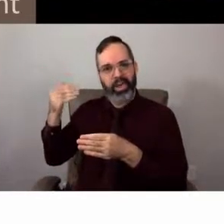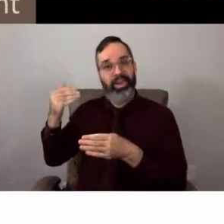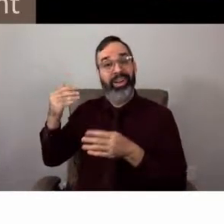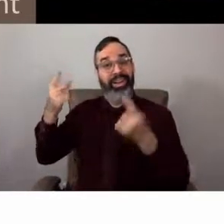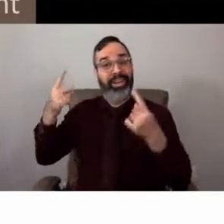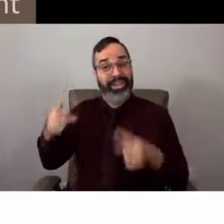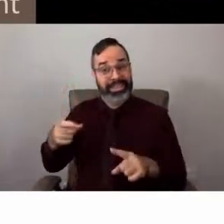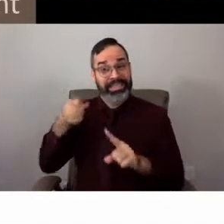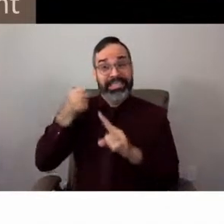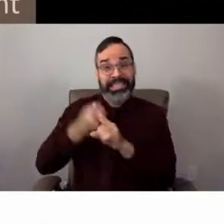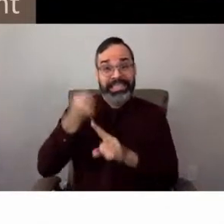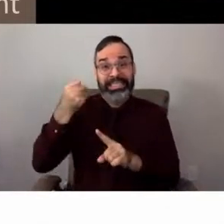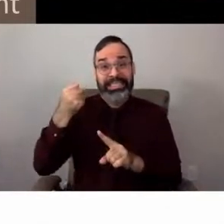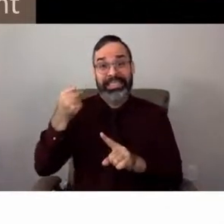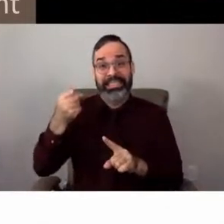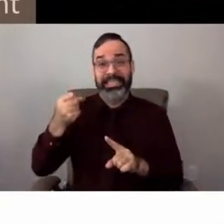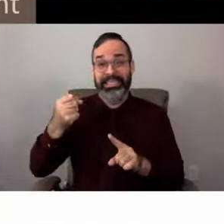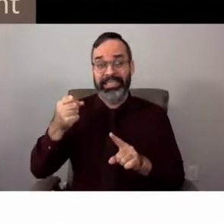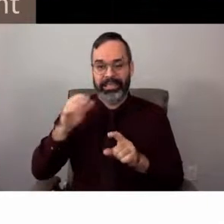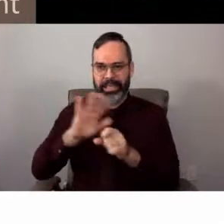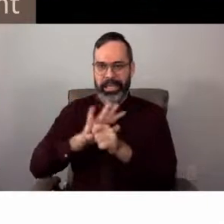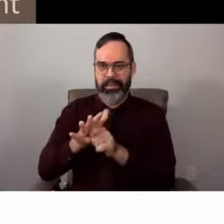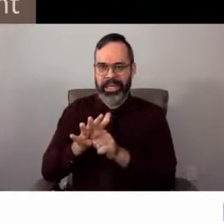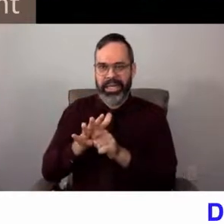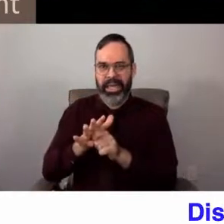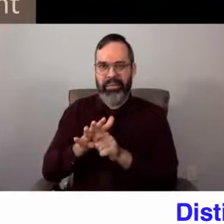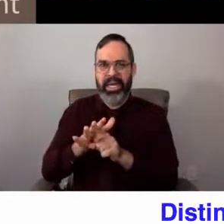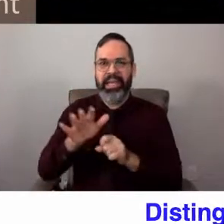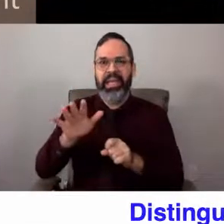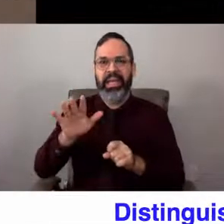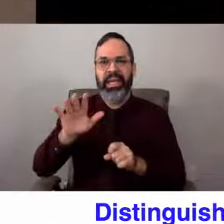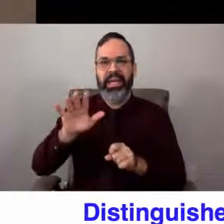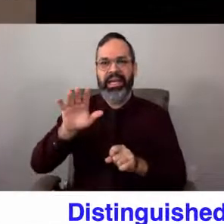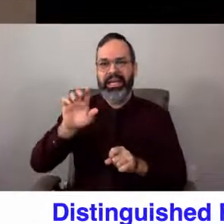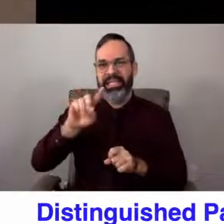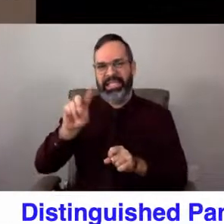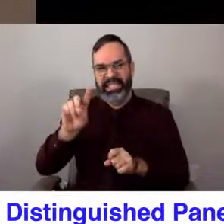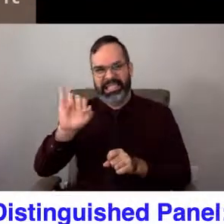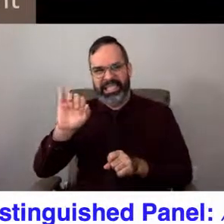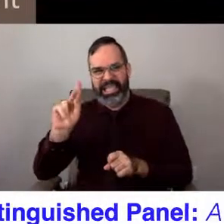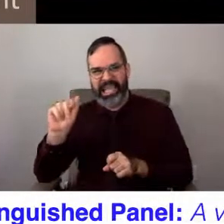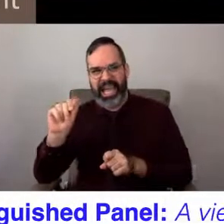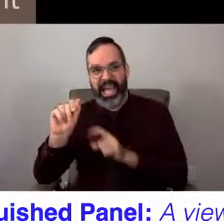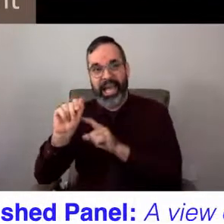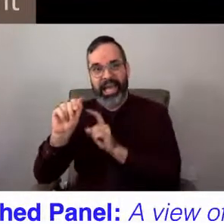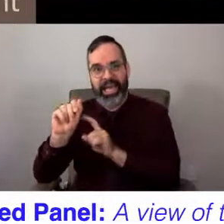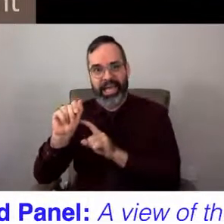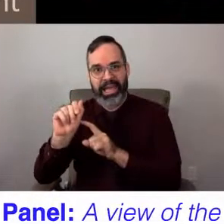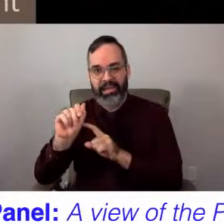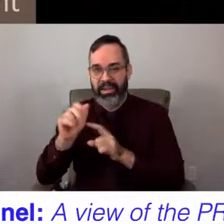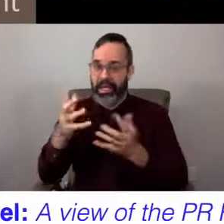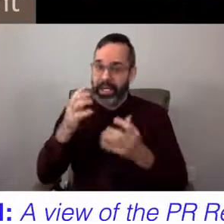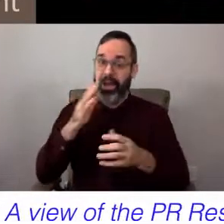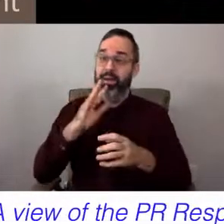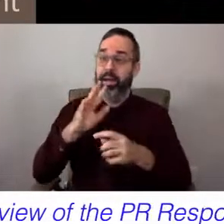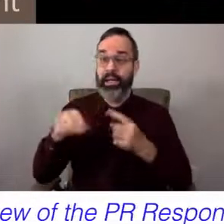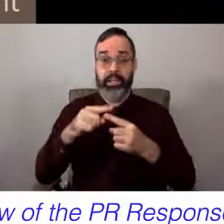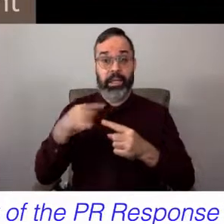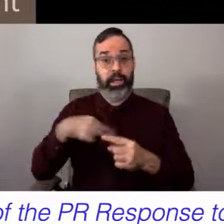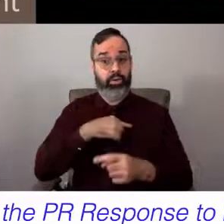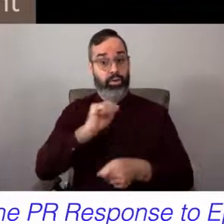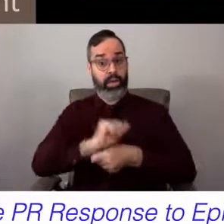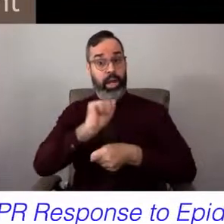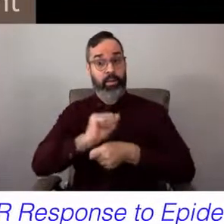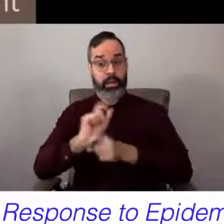¿verdad?, epidemias, a la epidemia de Zika. Pero quiero entonces hablarle del trabajo, ¿verdad?, que estamos haciendo y de cómo